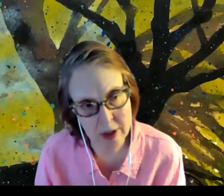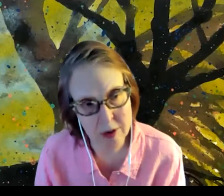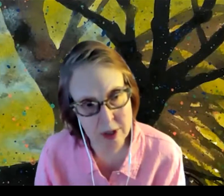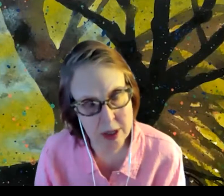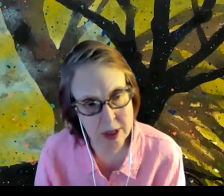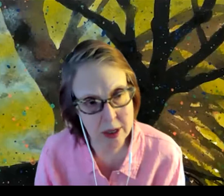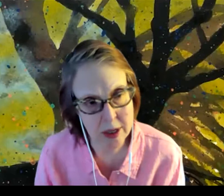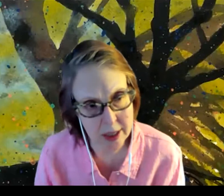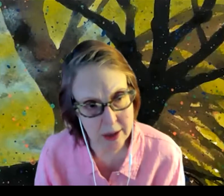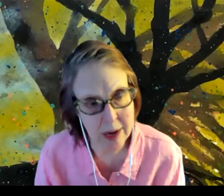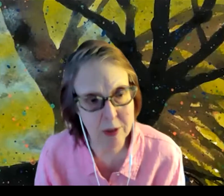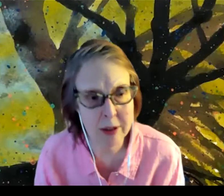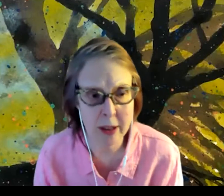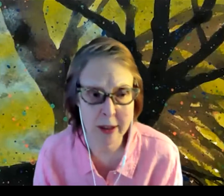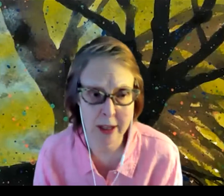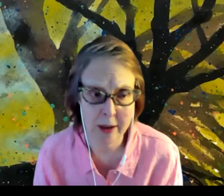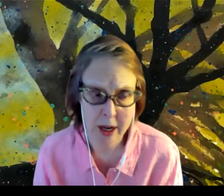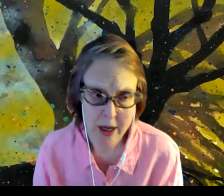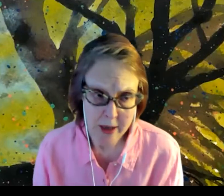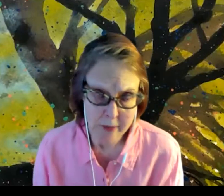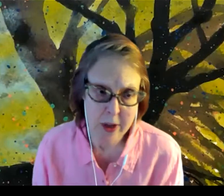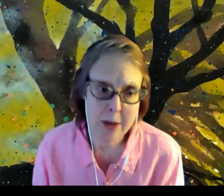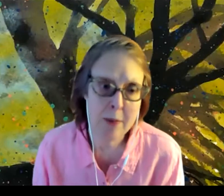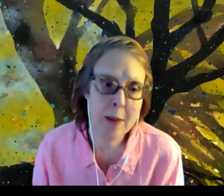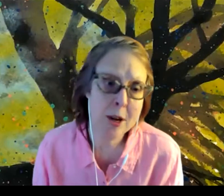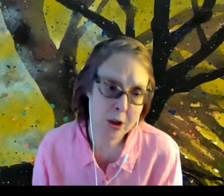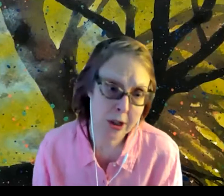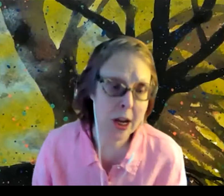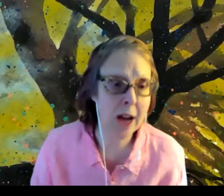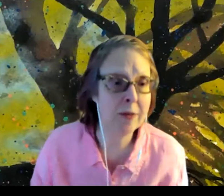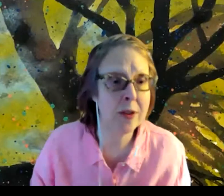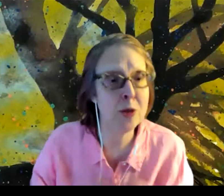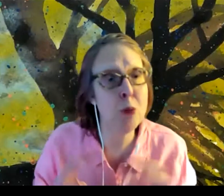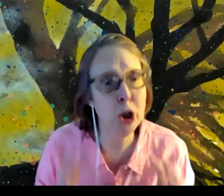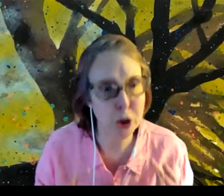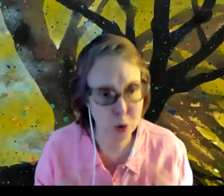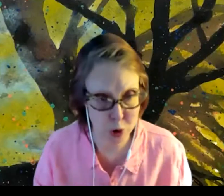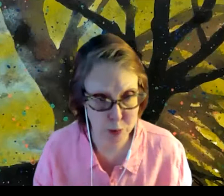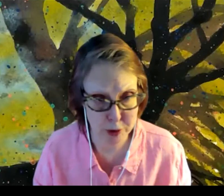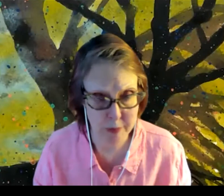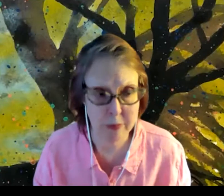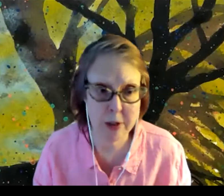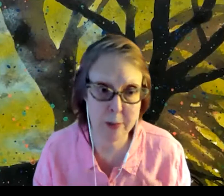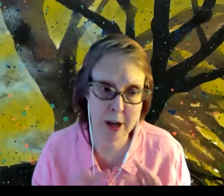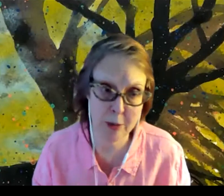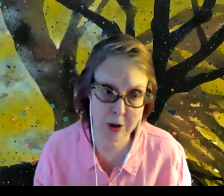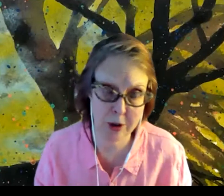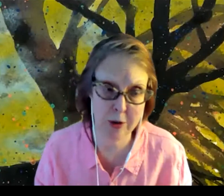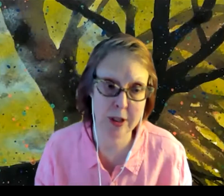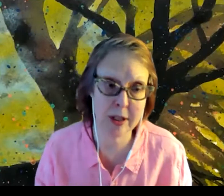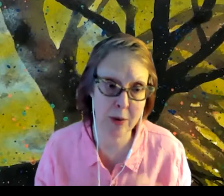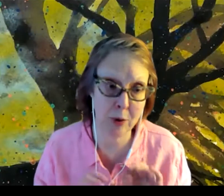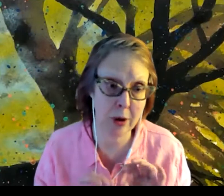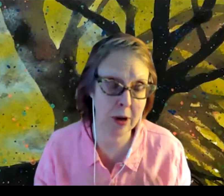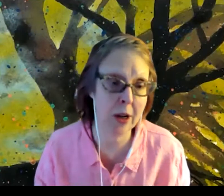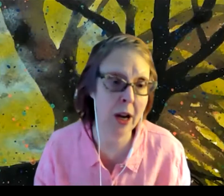also interested here. And we thought that it might be good to have smaller groups to be able to do